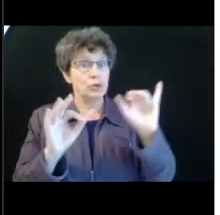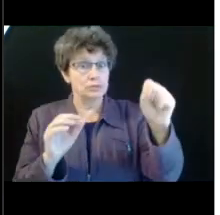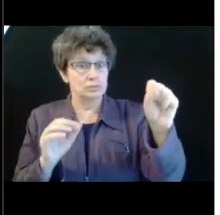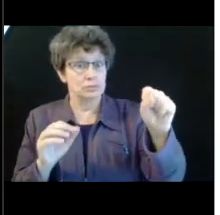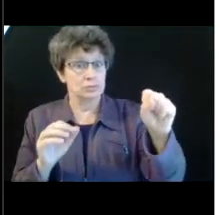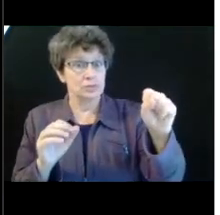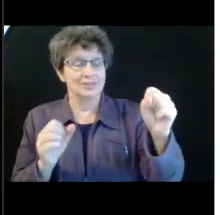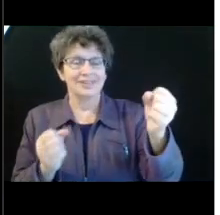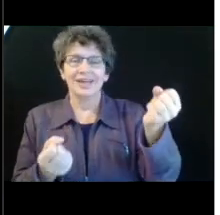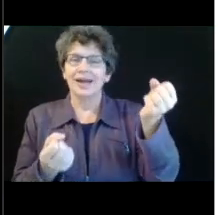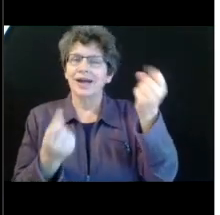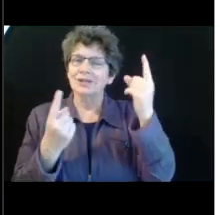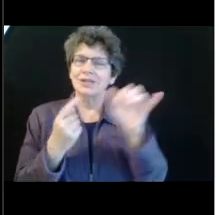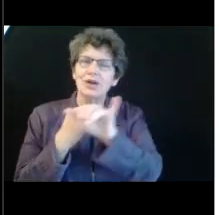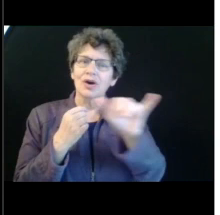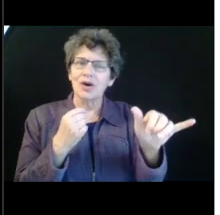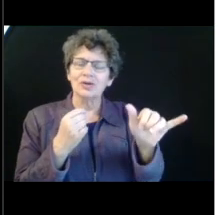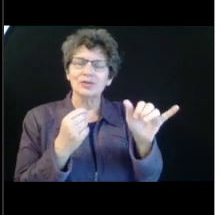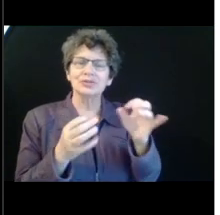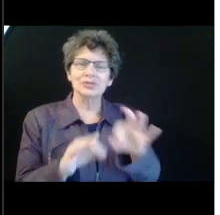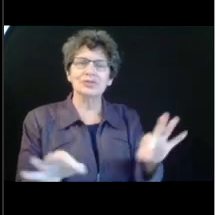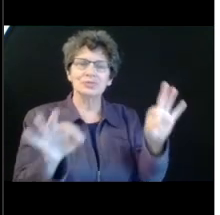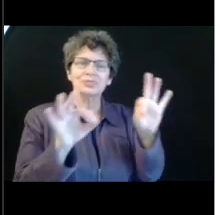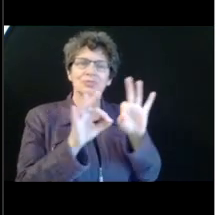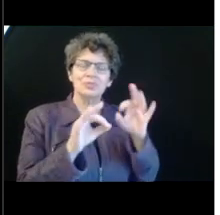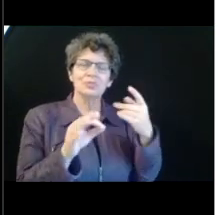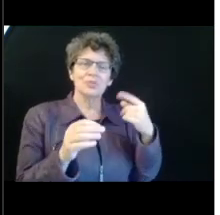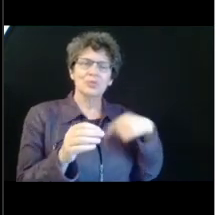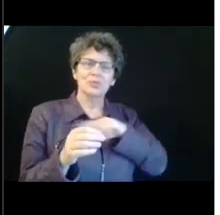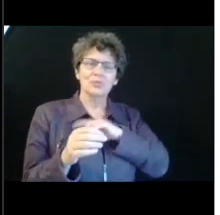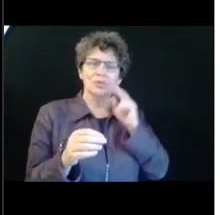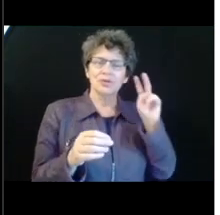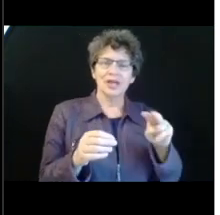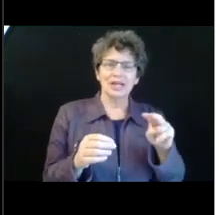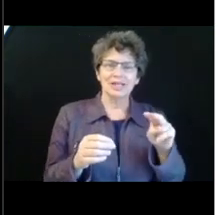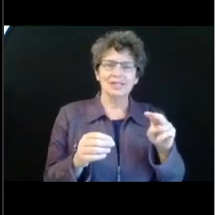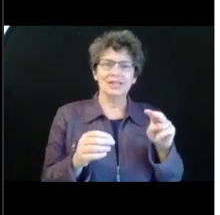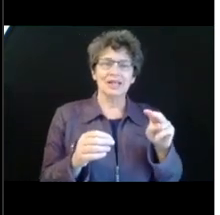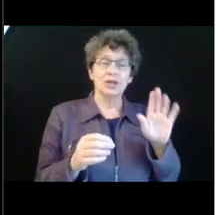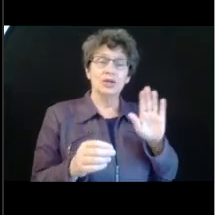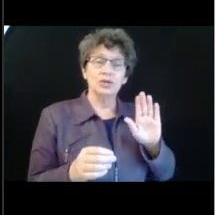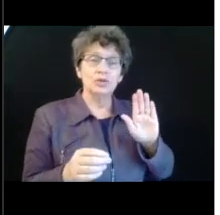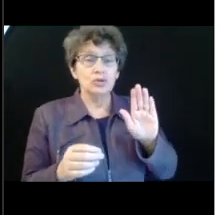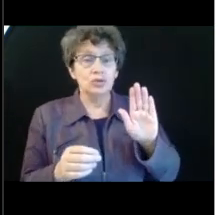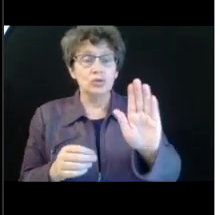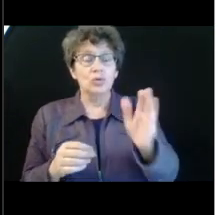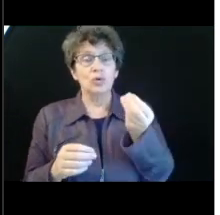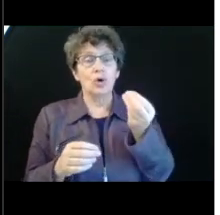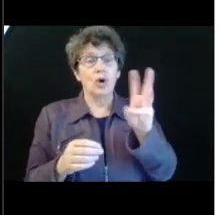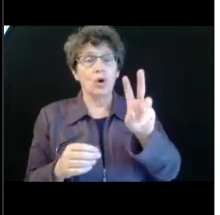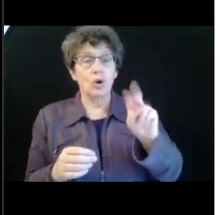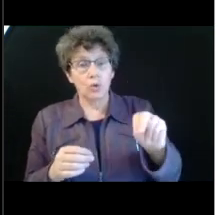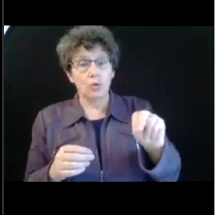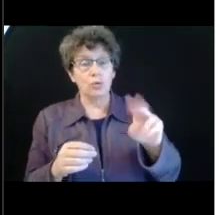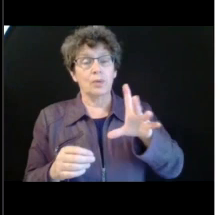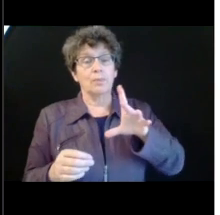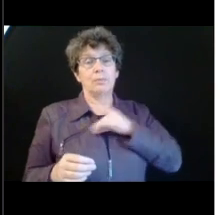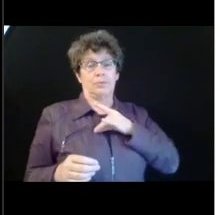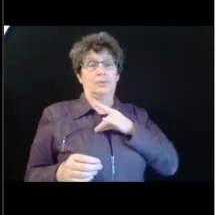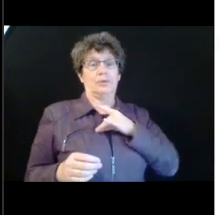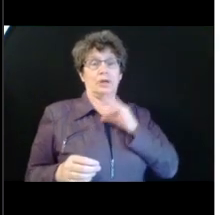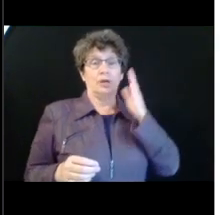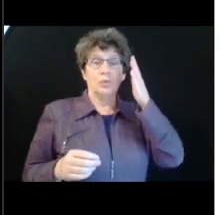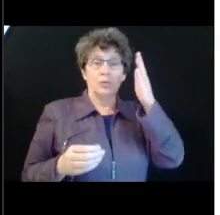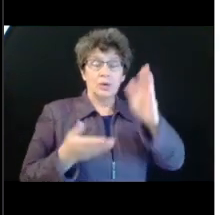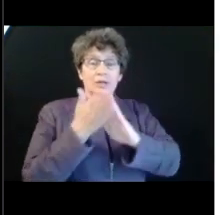the equation that I think we're missing an opportunity on, and that is decreasing the risk of infection by improving our